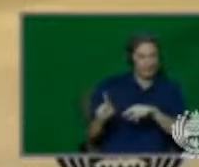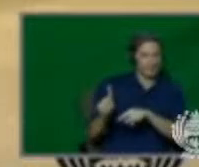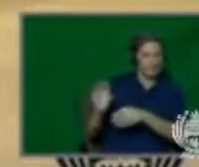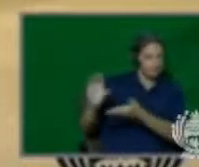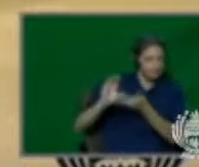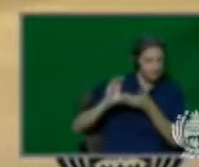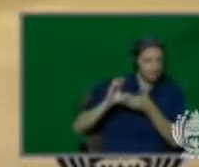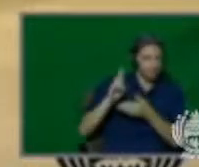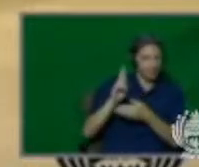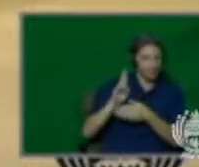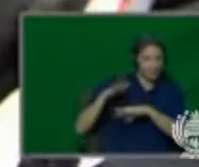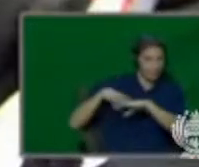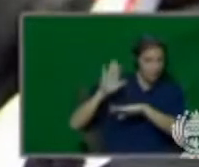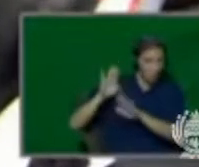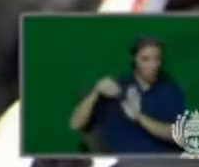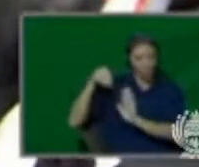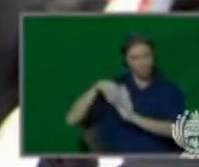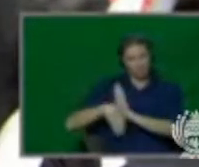tax brackets